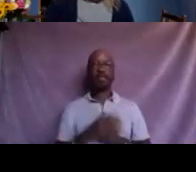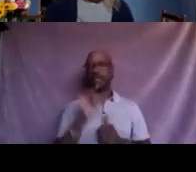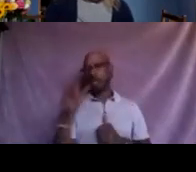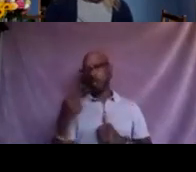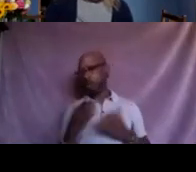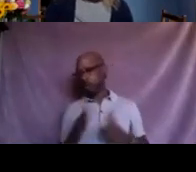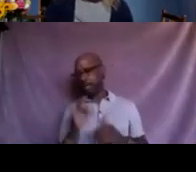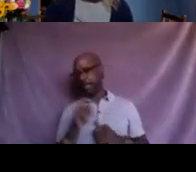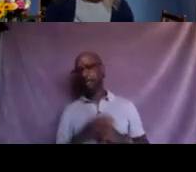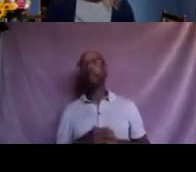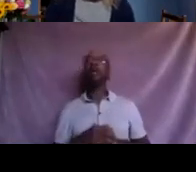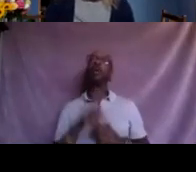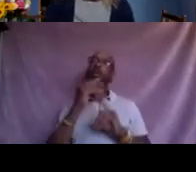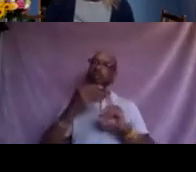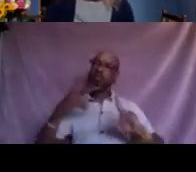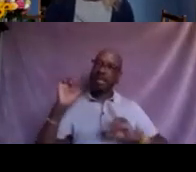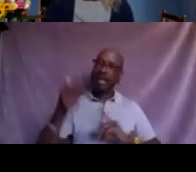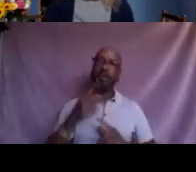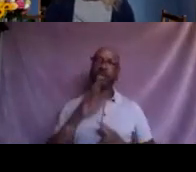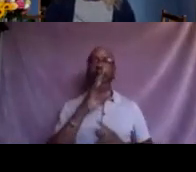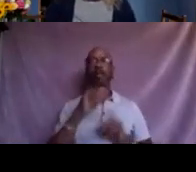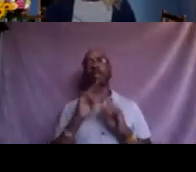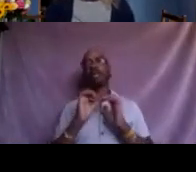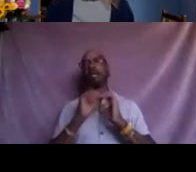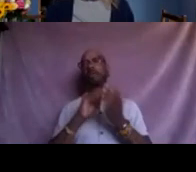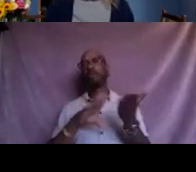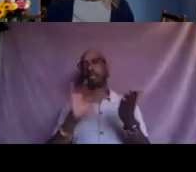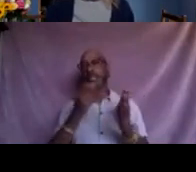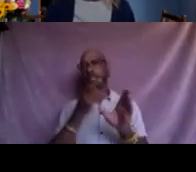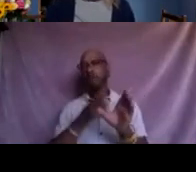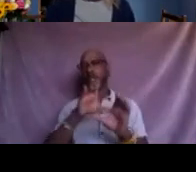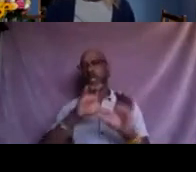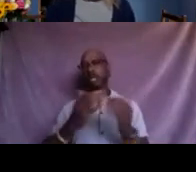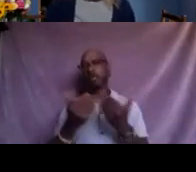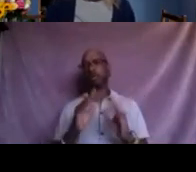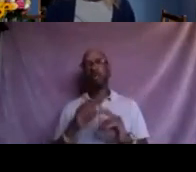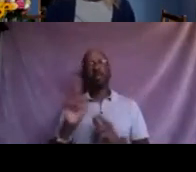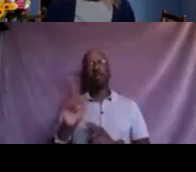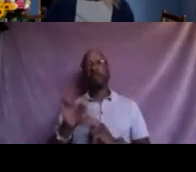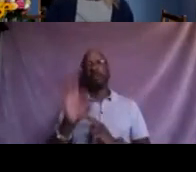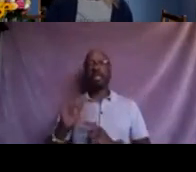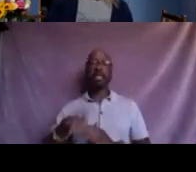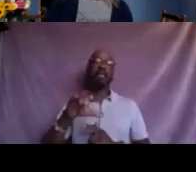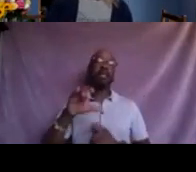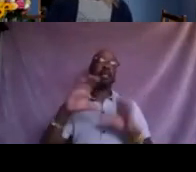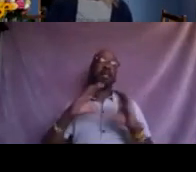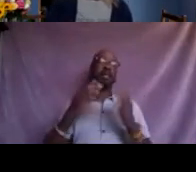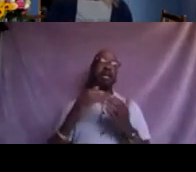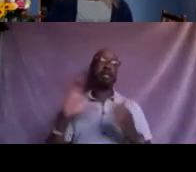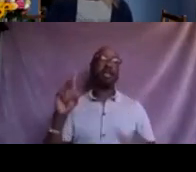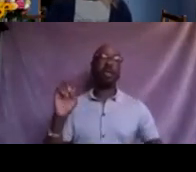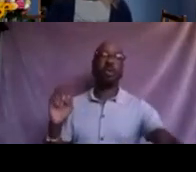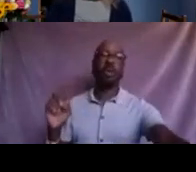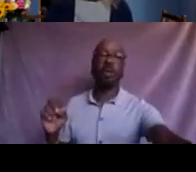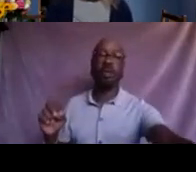a little bit more about it when we talk about students, how students can join your class, but that's where you find that class code settings